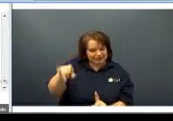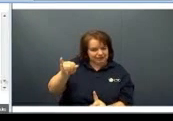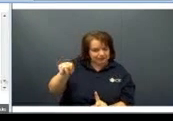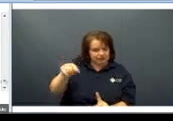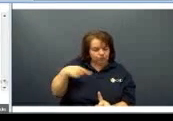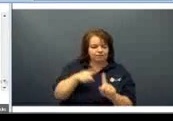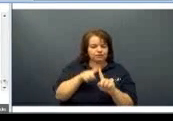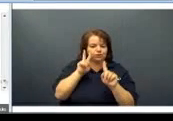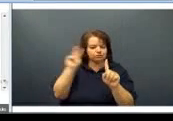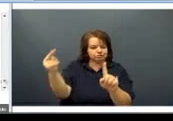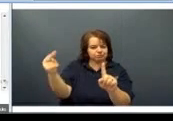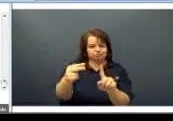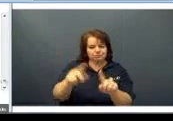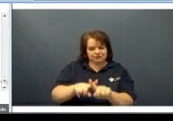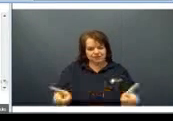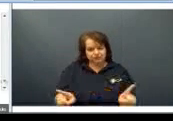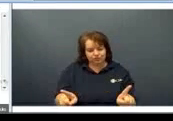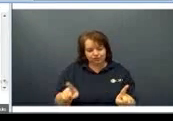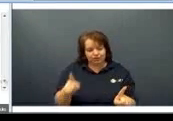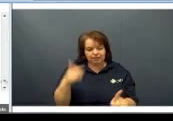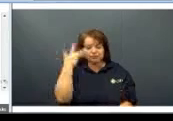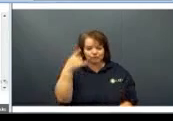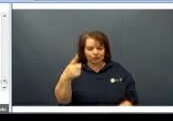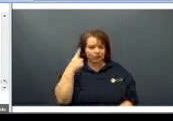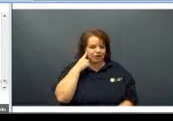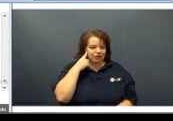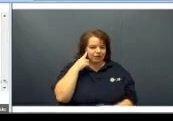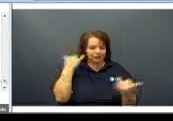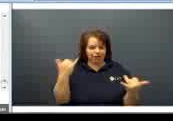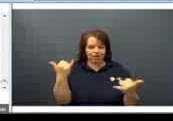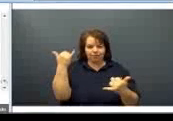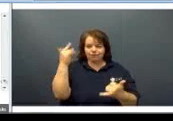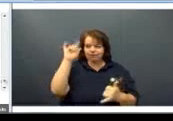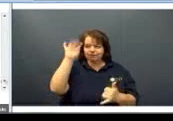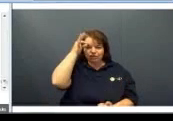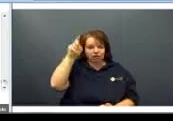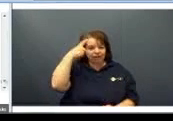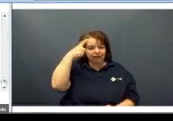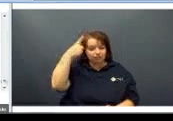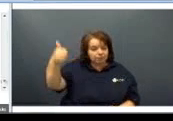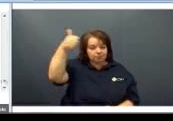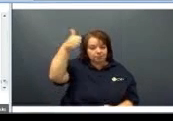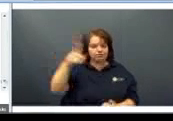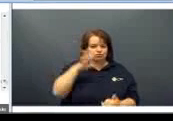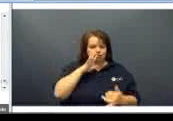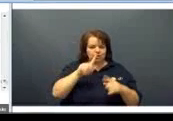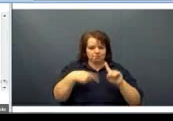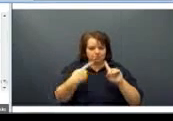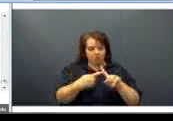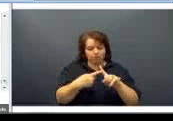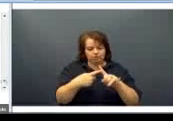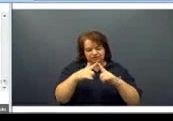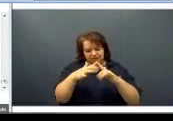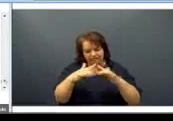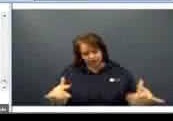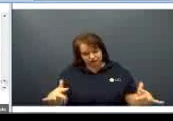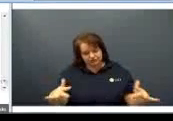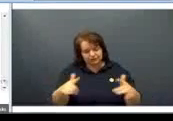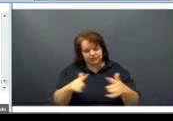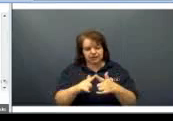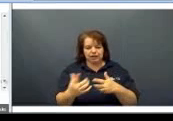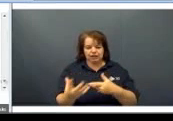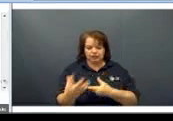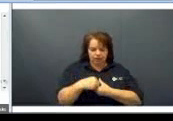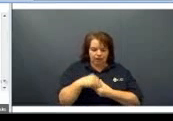need to look at it from a different perspective. That's why you hear a lot of talk right now in the federal government about